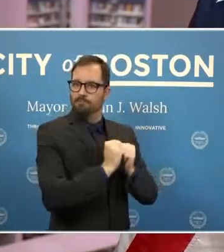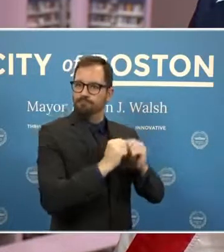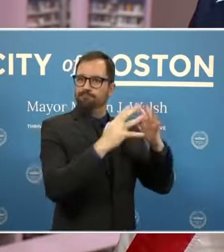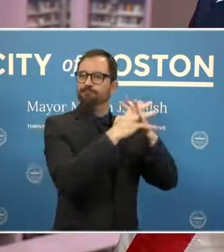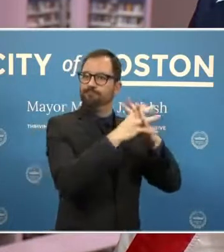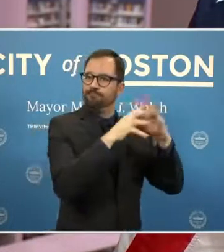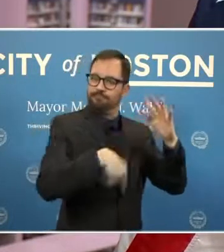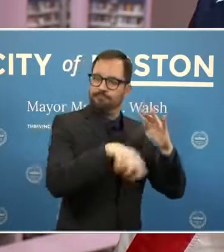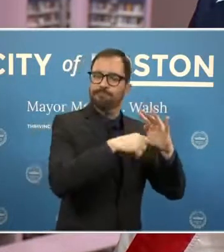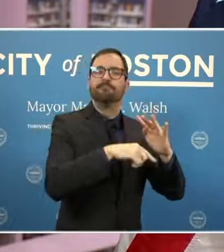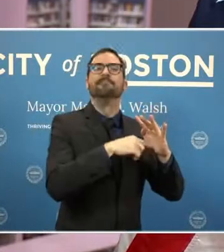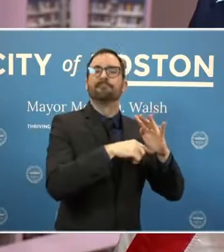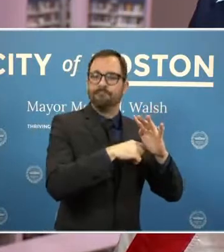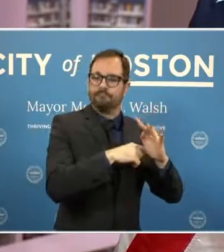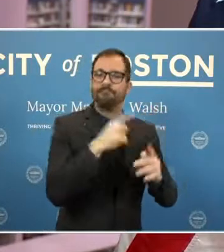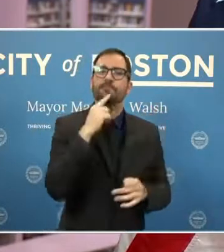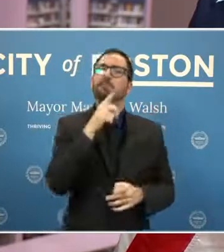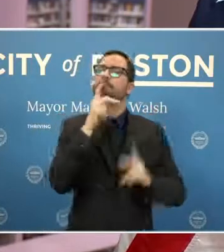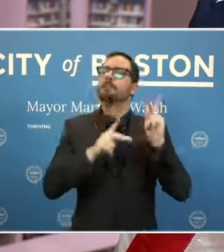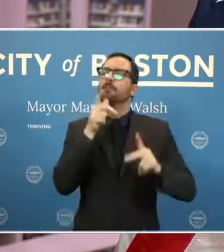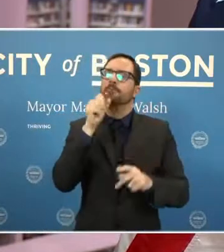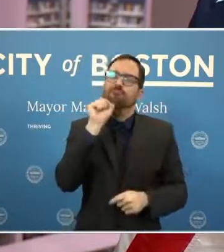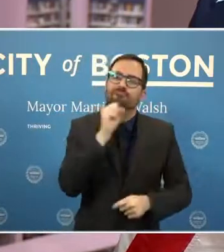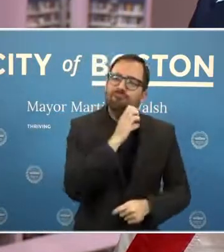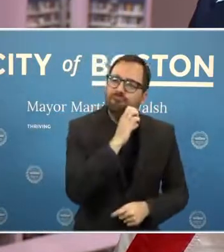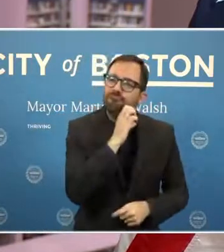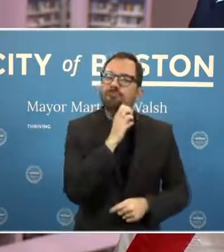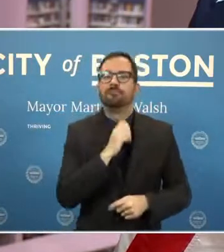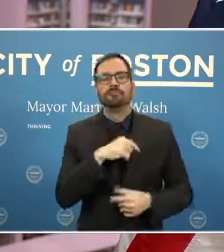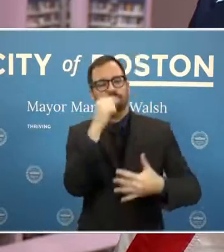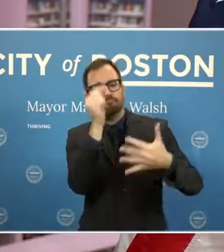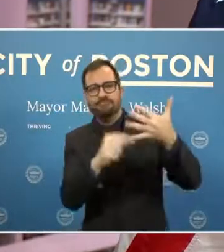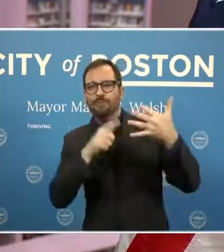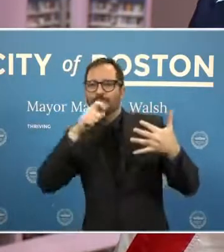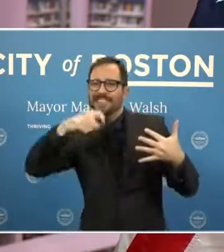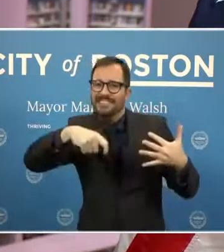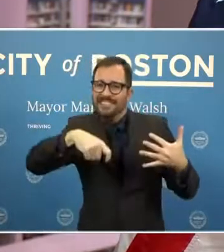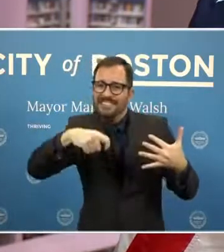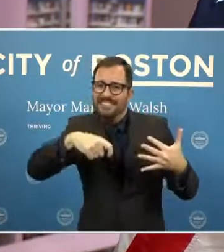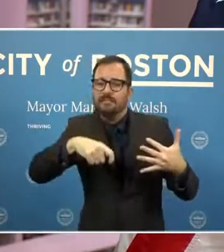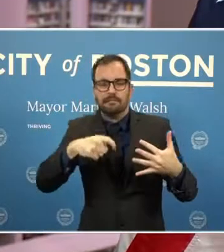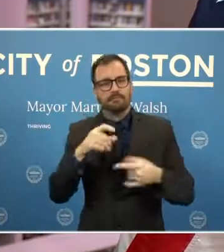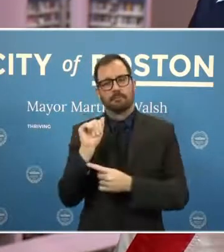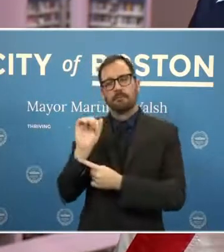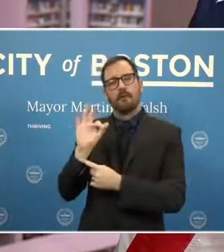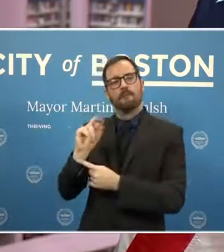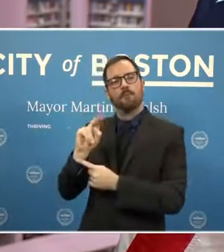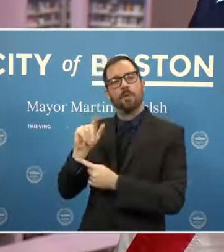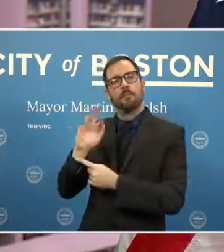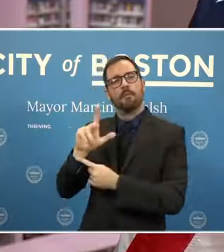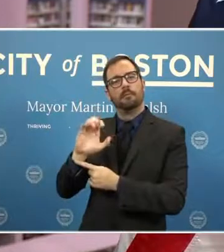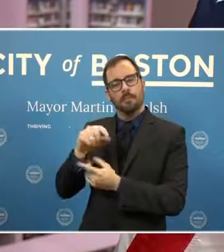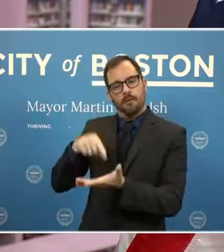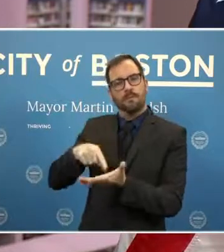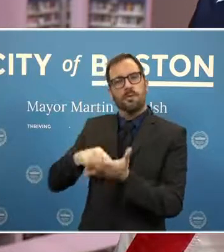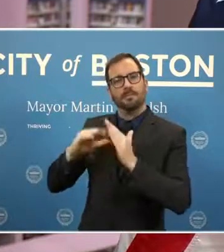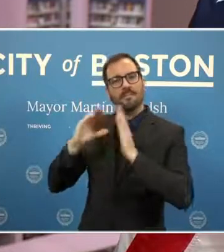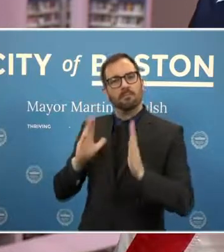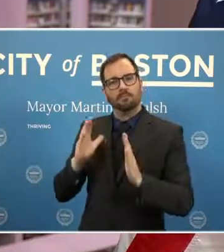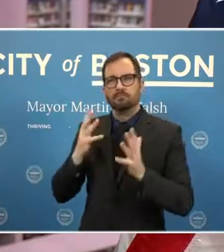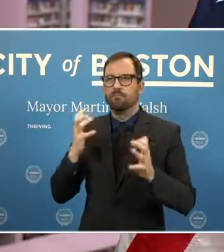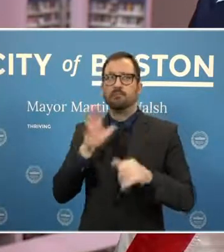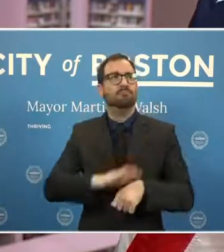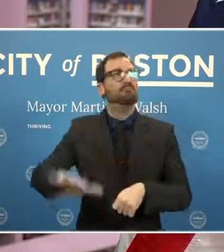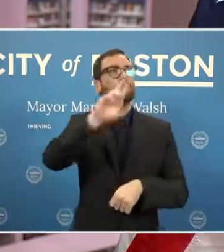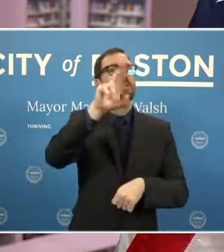housing. Now we're taking new steps forward. Tomorrow, we become the first city in the United States with a fair housing